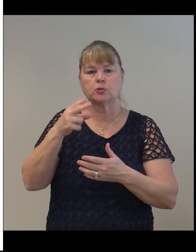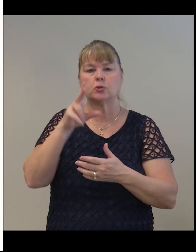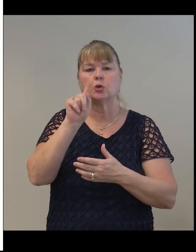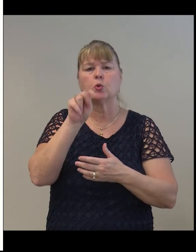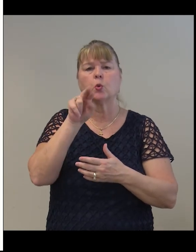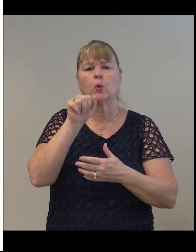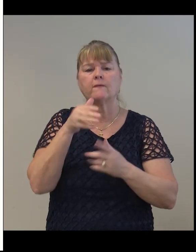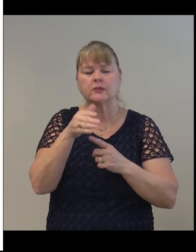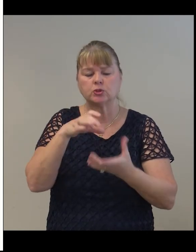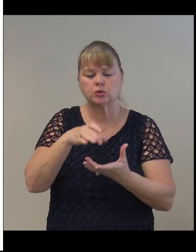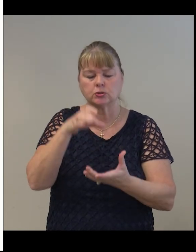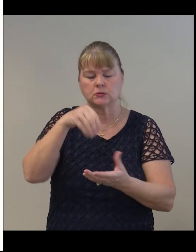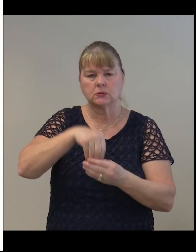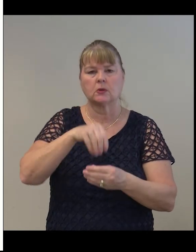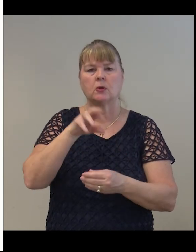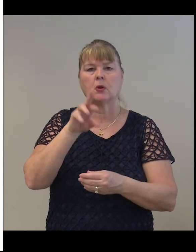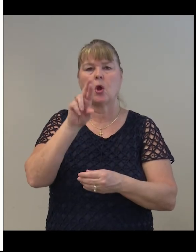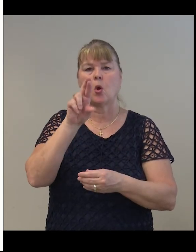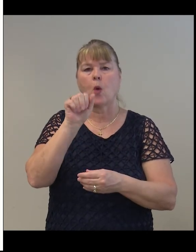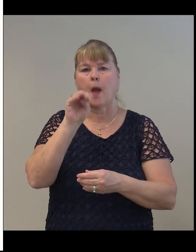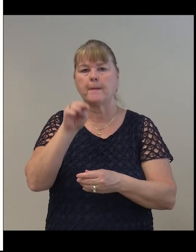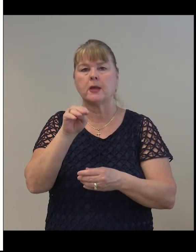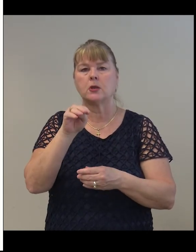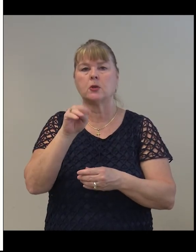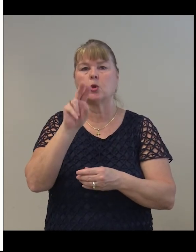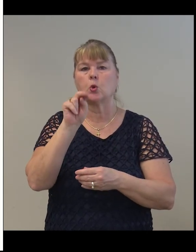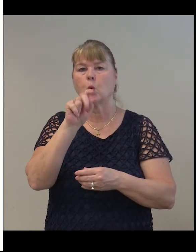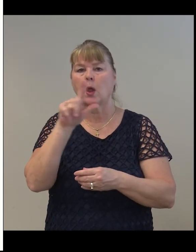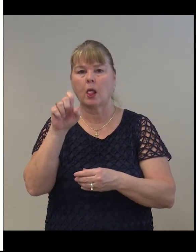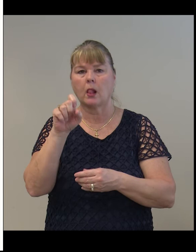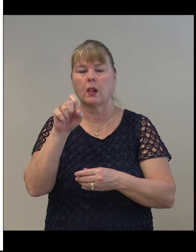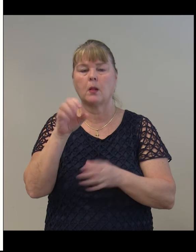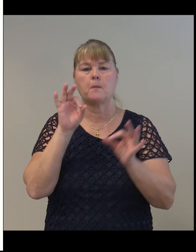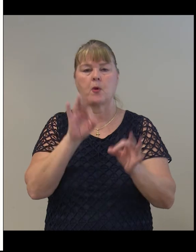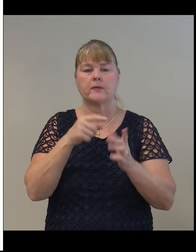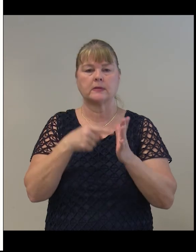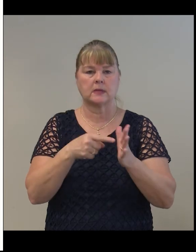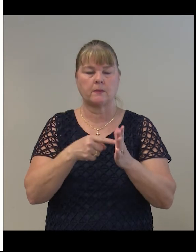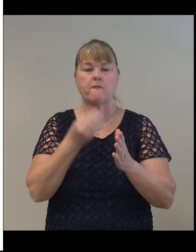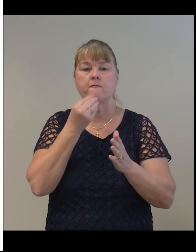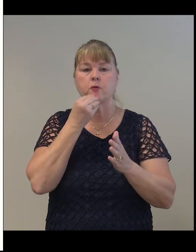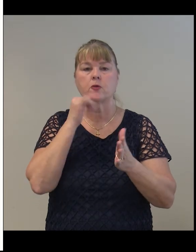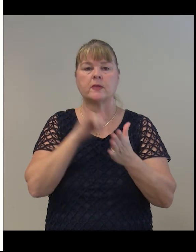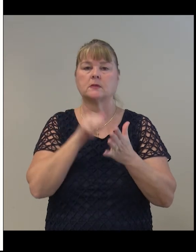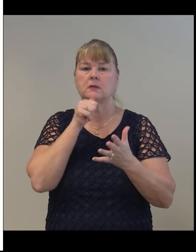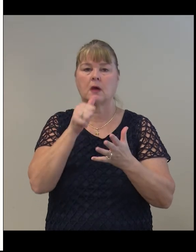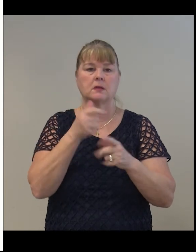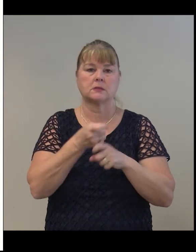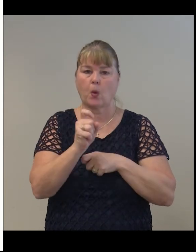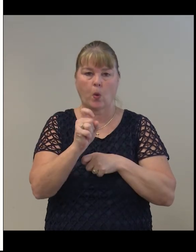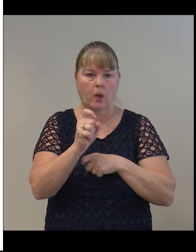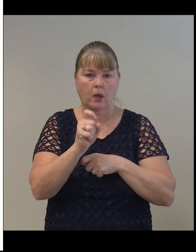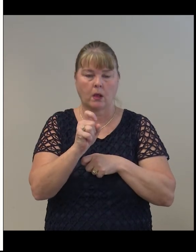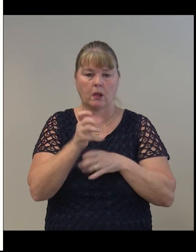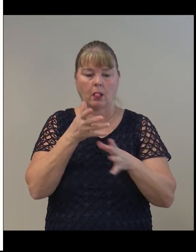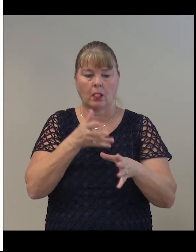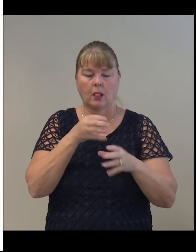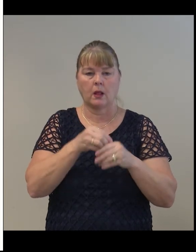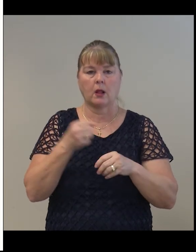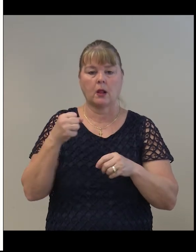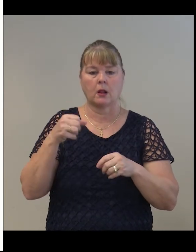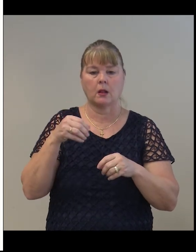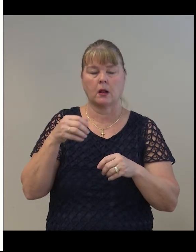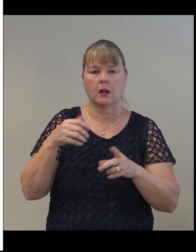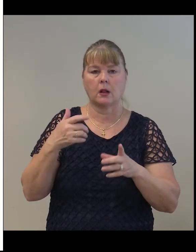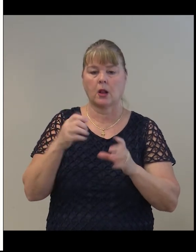of tuna or ramen noodles is a perfectly good example. Food that's not going to go bad if it sits